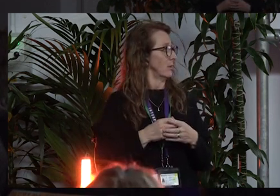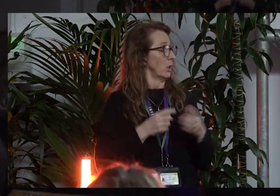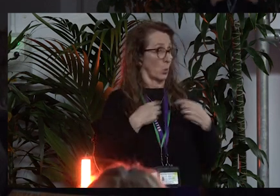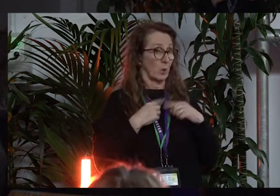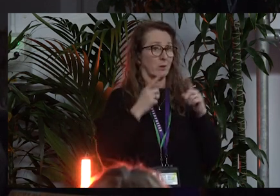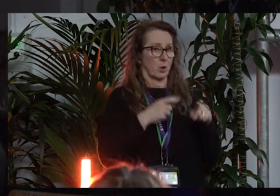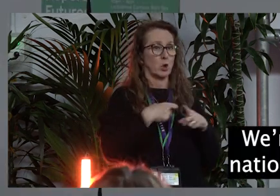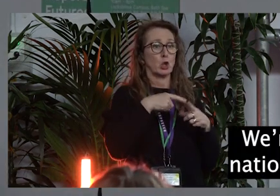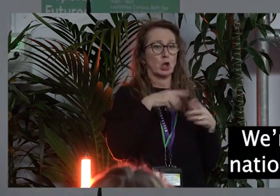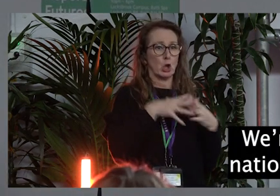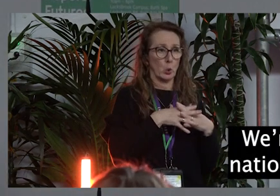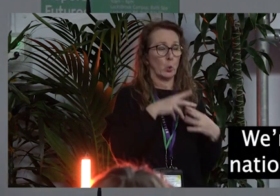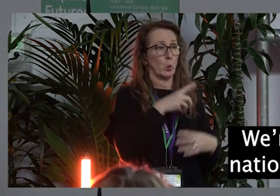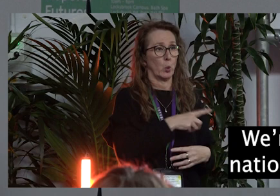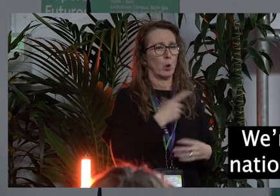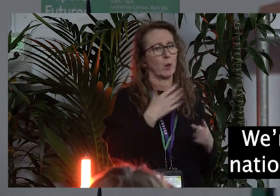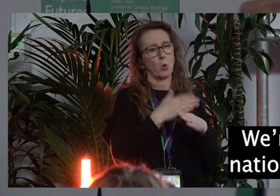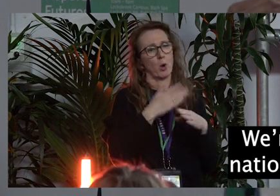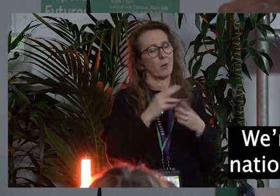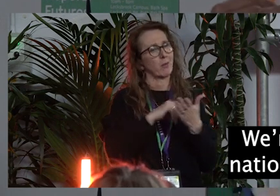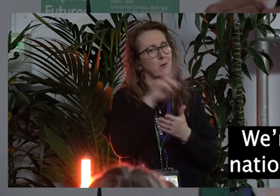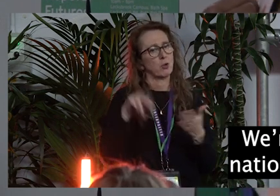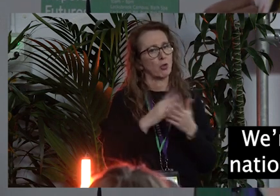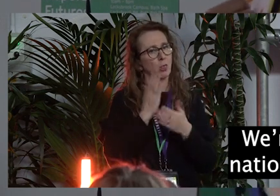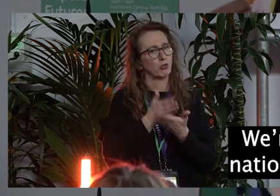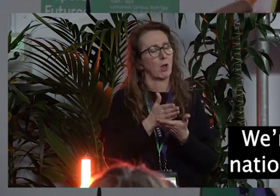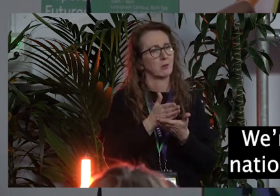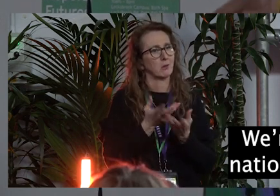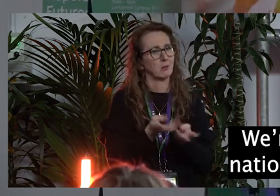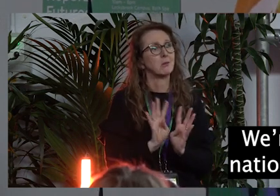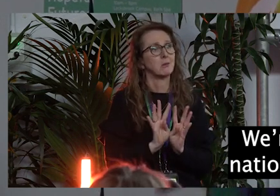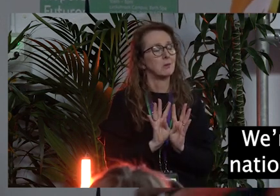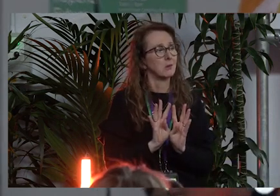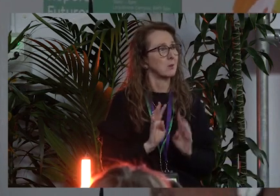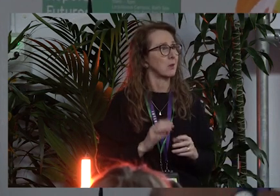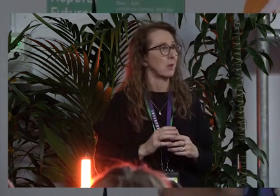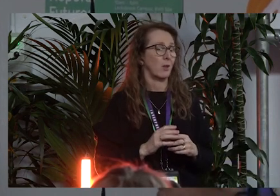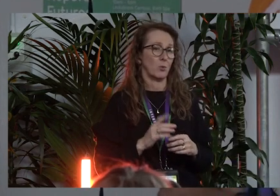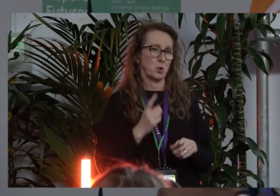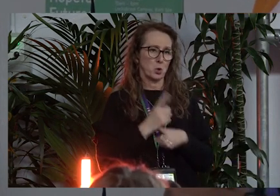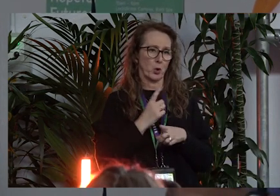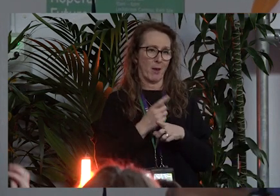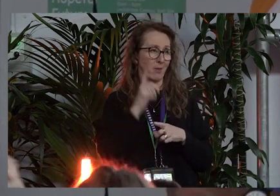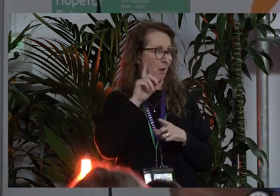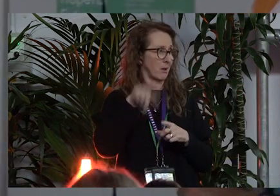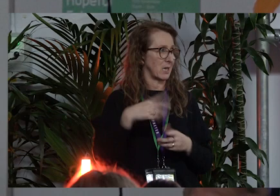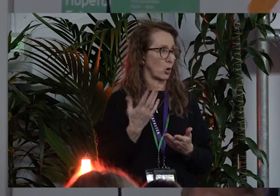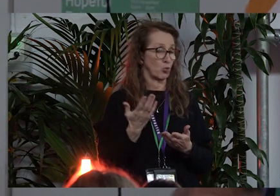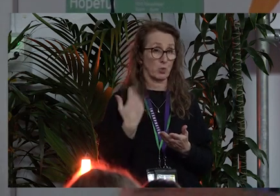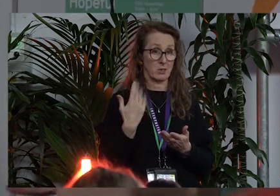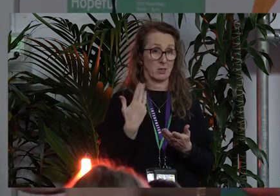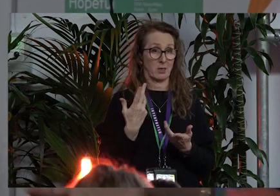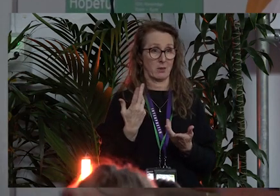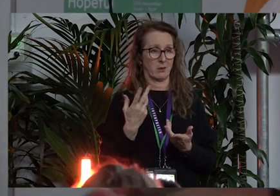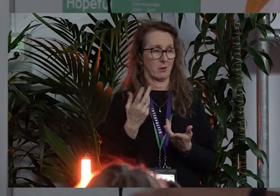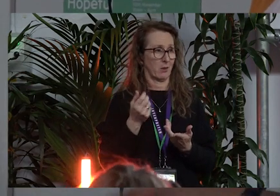go to Kew Millennium Seed Bank. We're working with National Trust nationally because we just told them about this idea recently, and